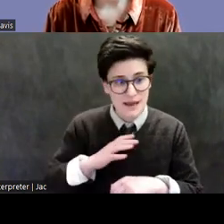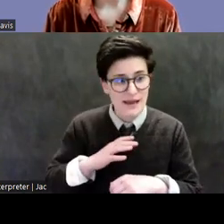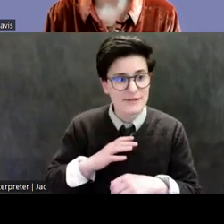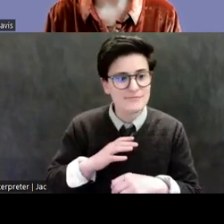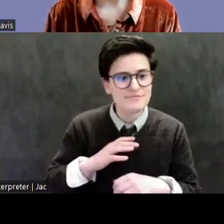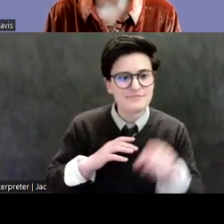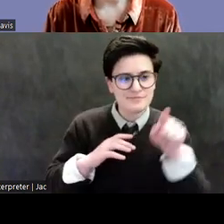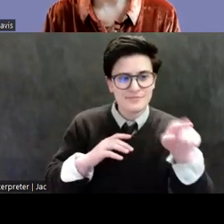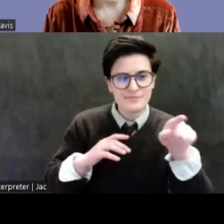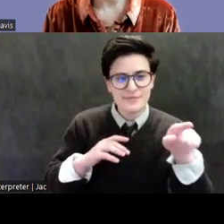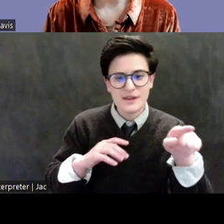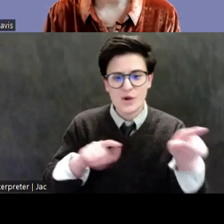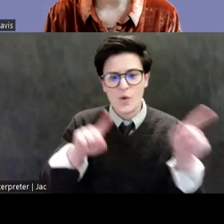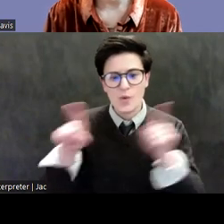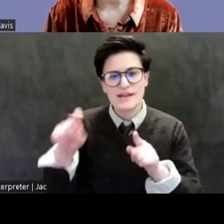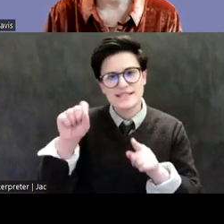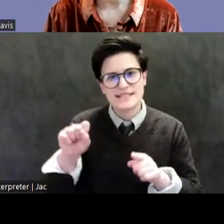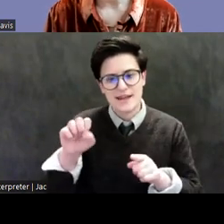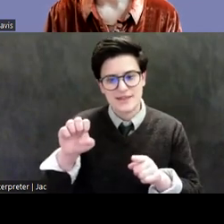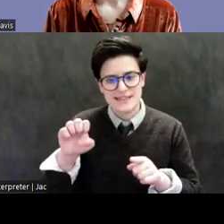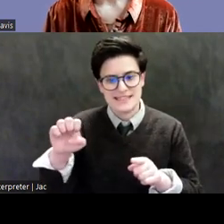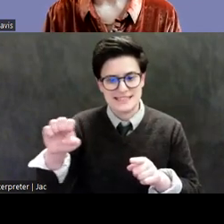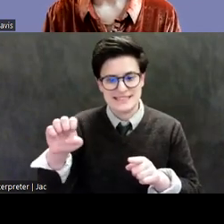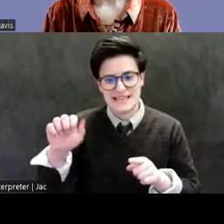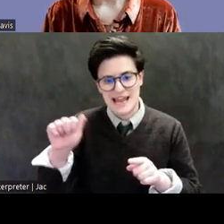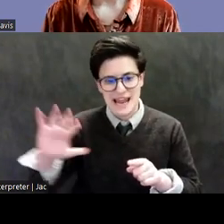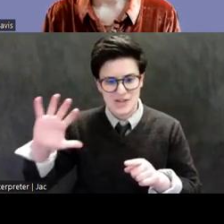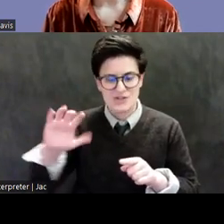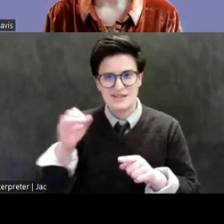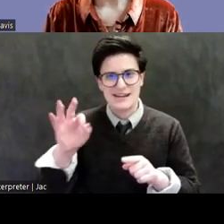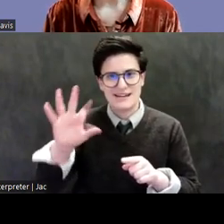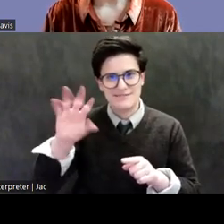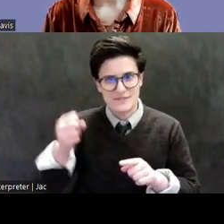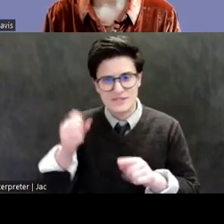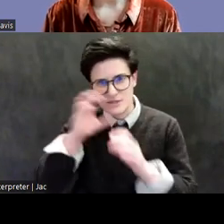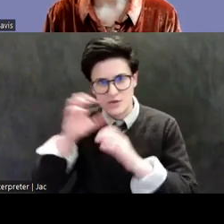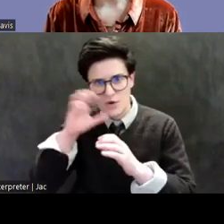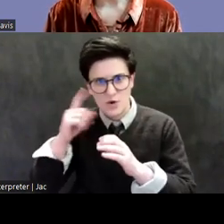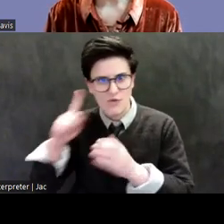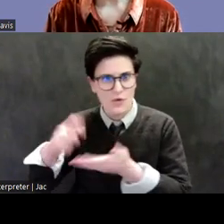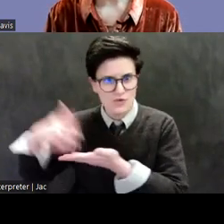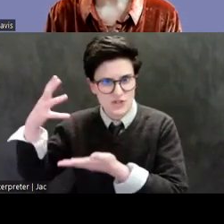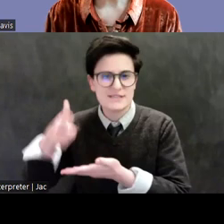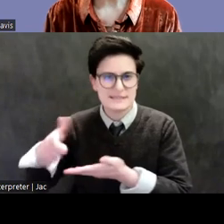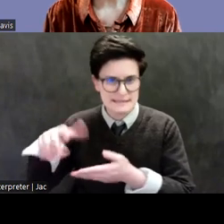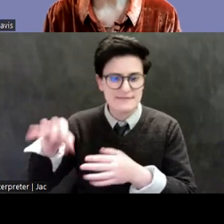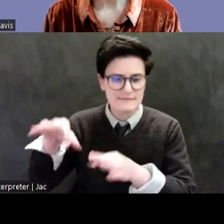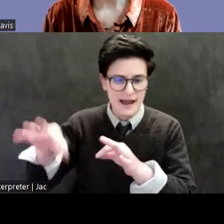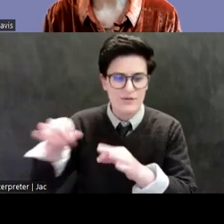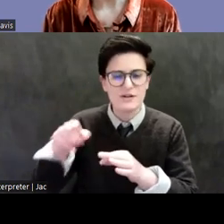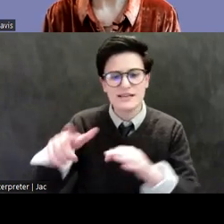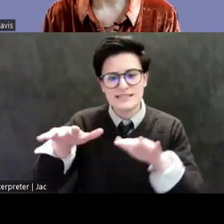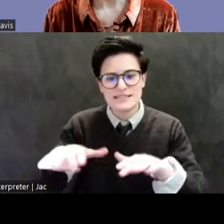1950s, seeking his fortune, which clearly he found. Settling in Bangkok, like so many, he found newly independent